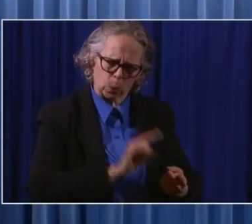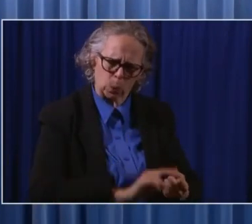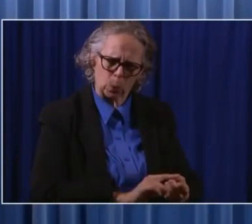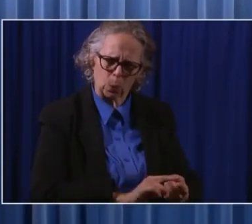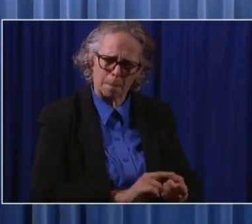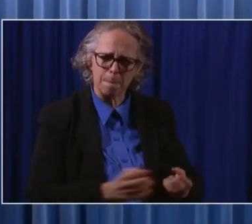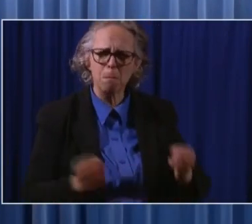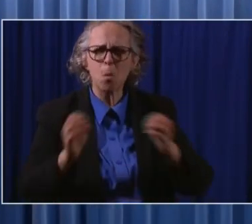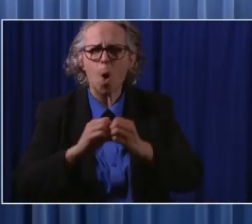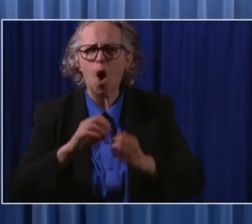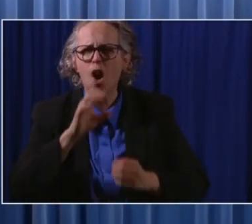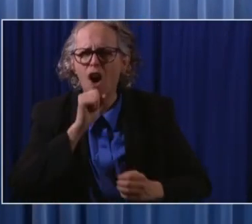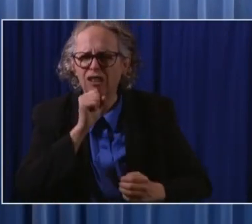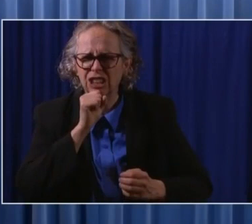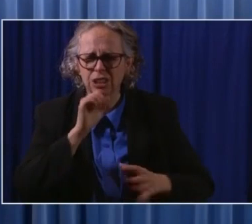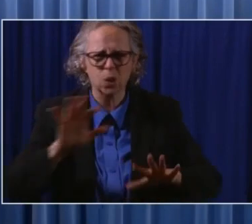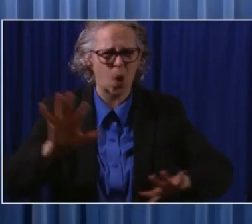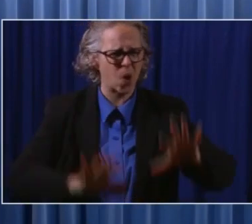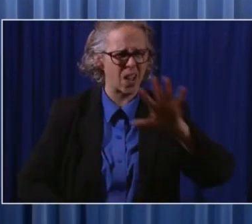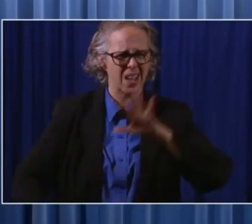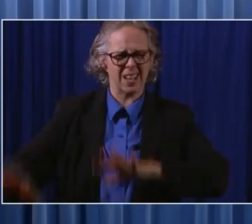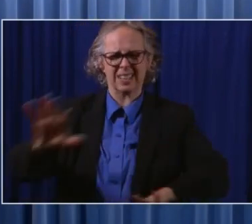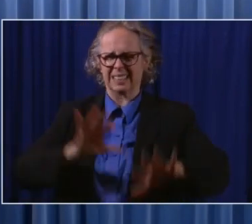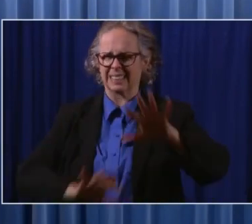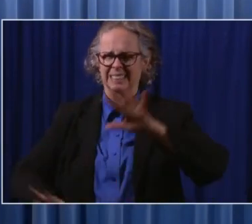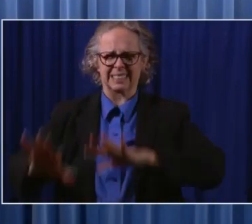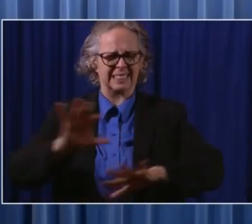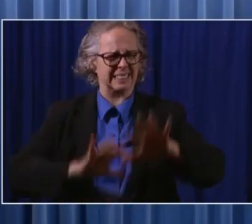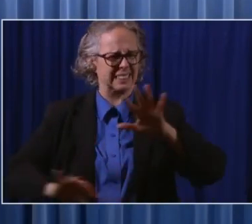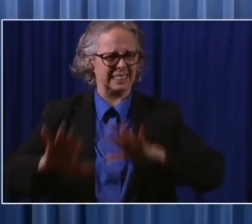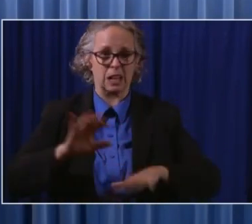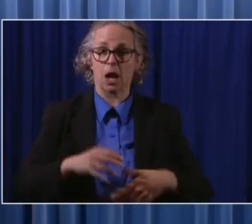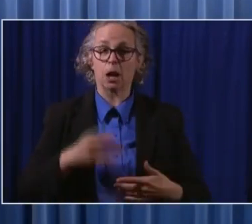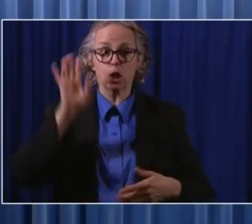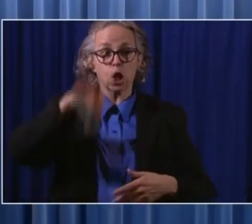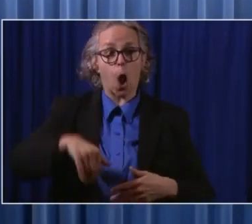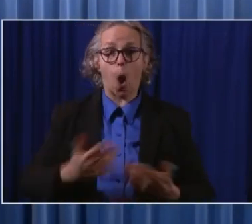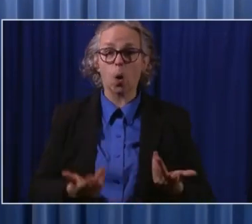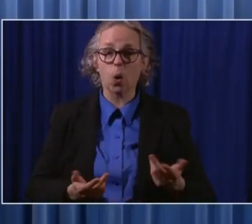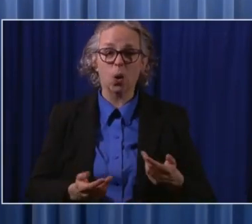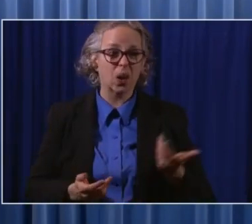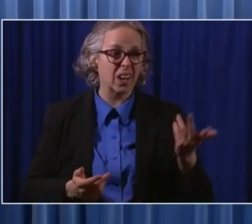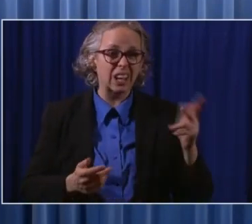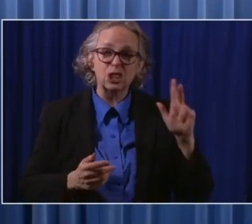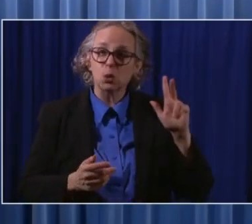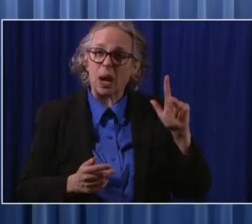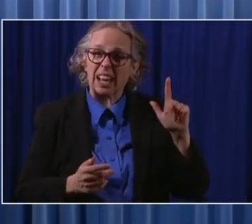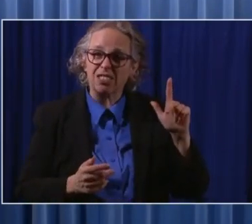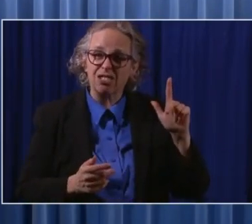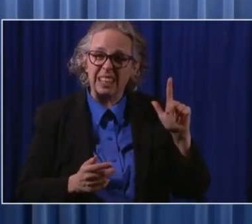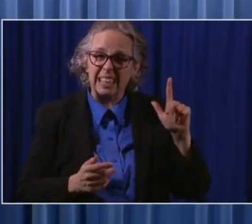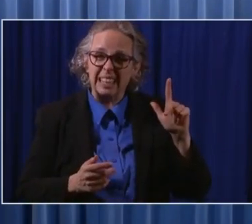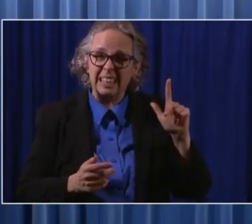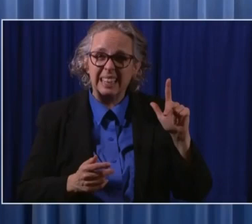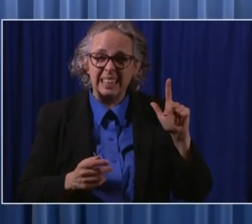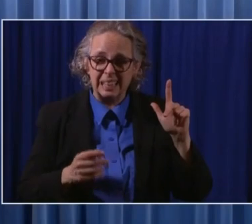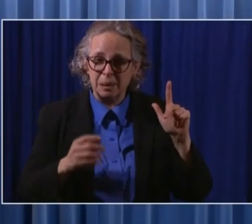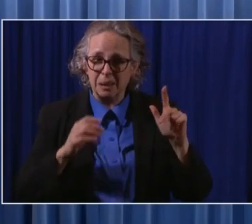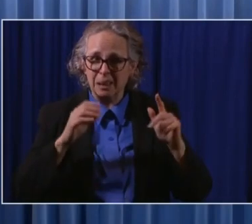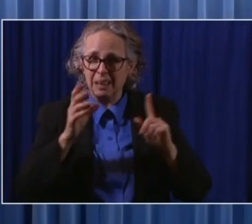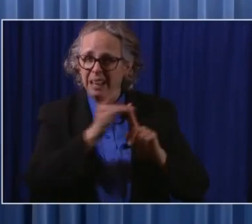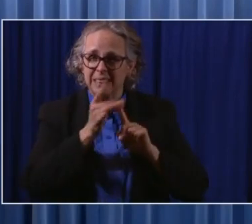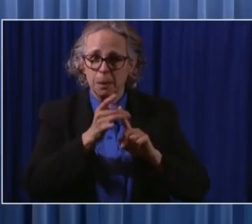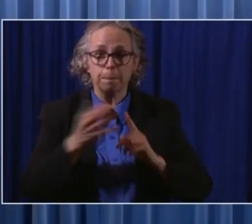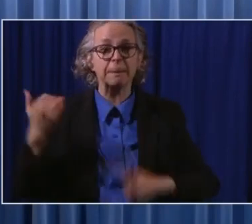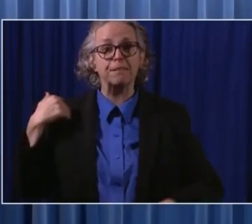counties were yellow, the lowest level of spread. Today we only have 23 yellow counties, less than half of that original number, so they